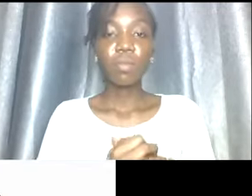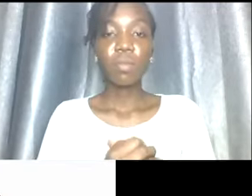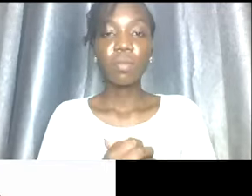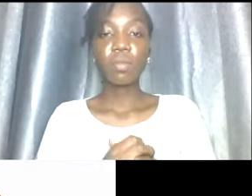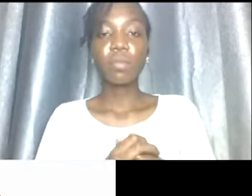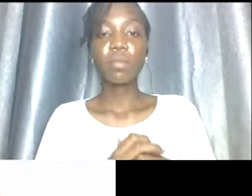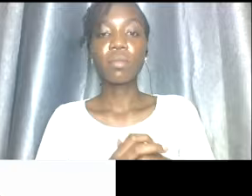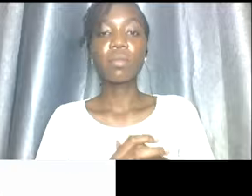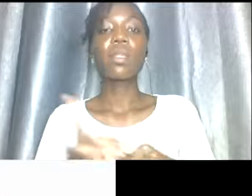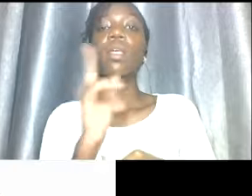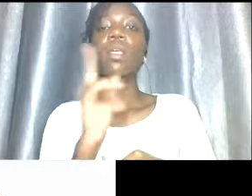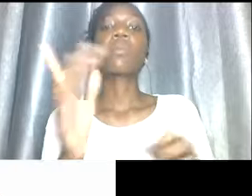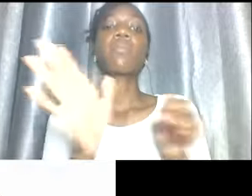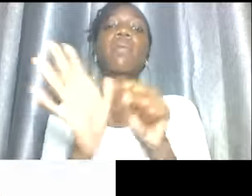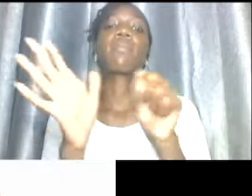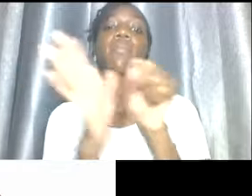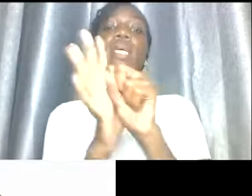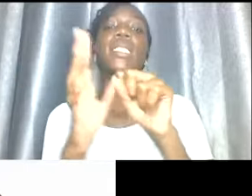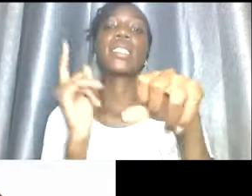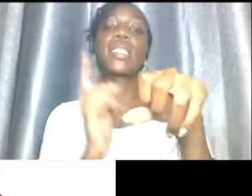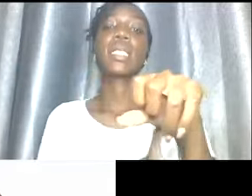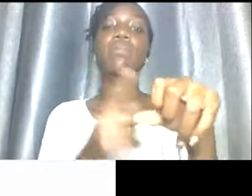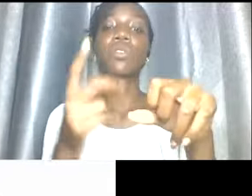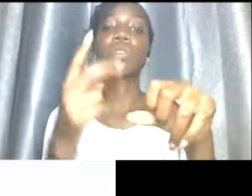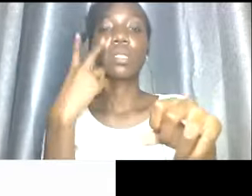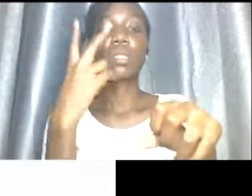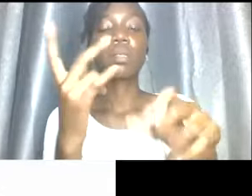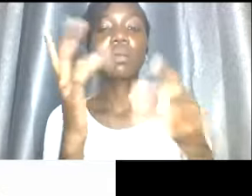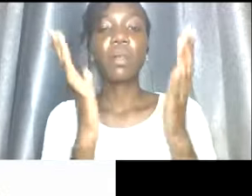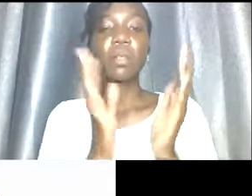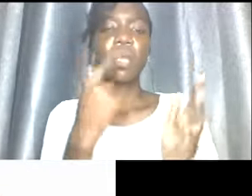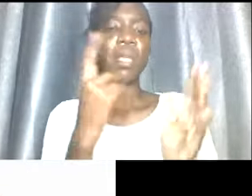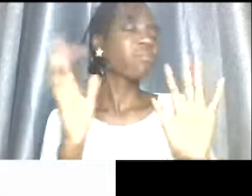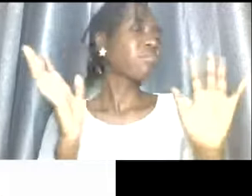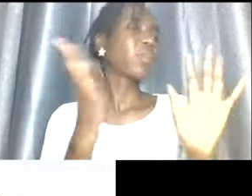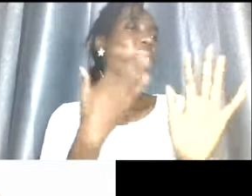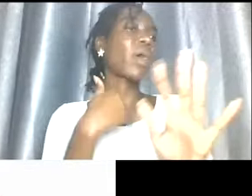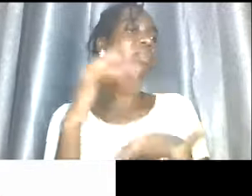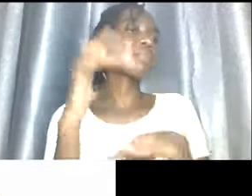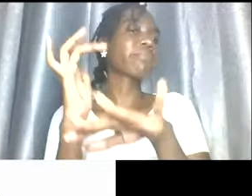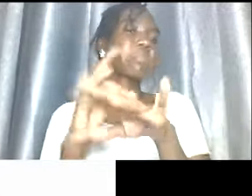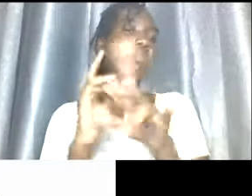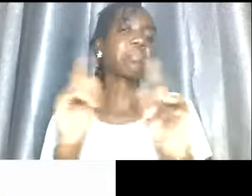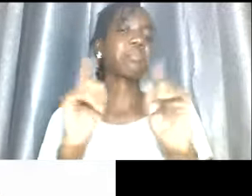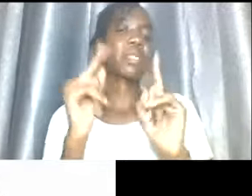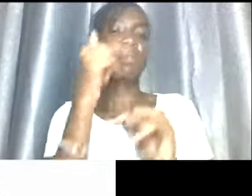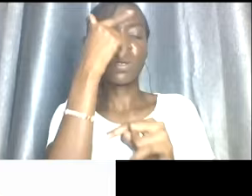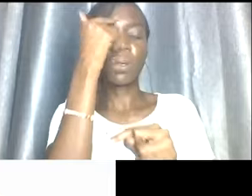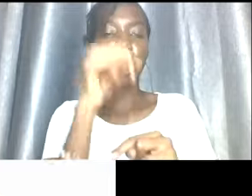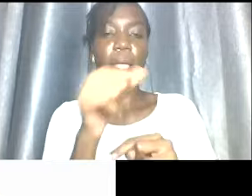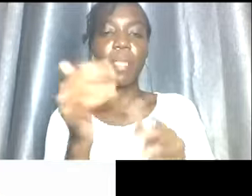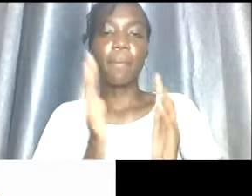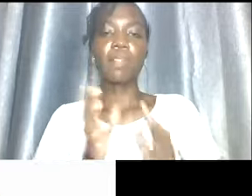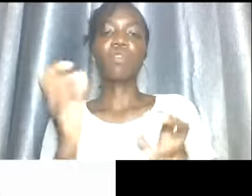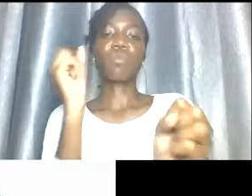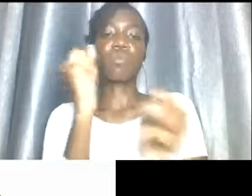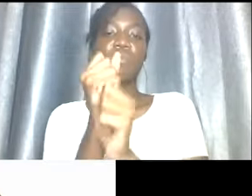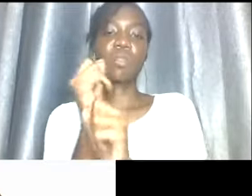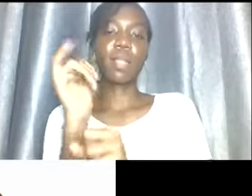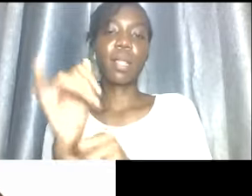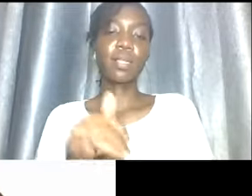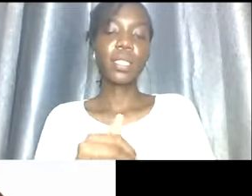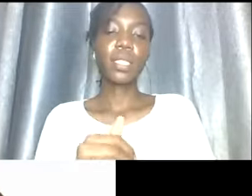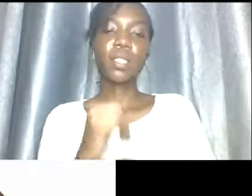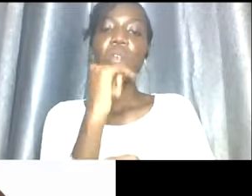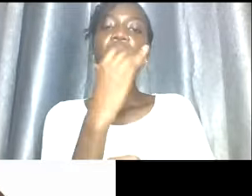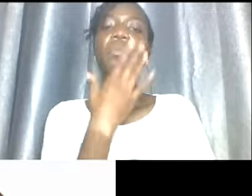Too many times we look at what other people are doing and say, no, I don't want to touch it because someone else is doing it. I don't want to feel as if